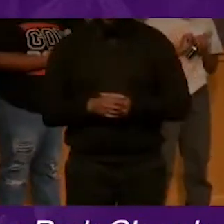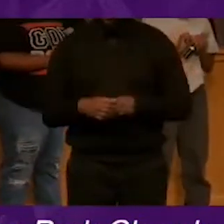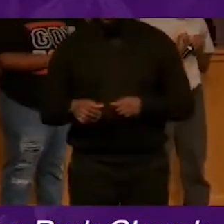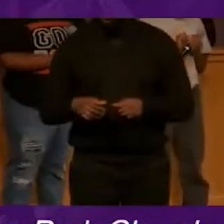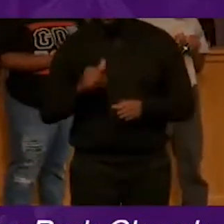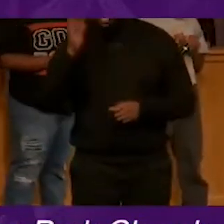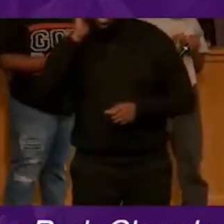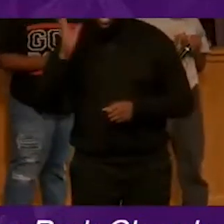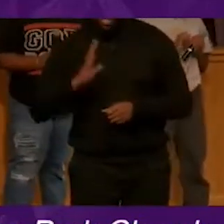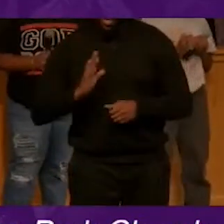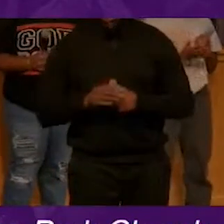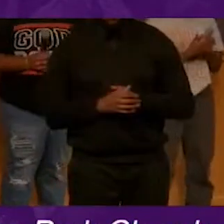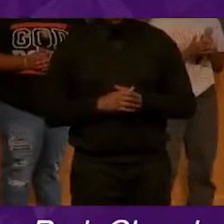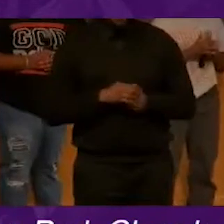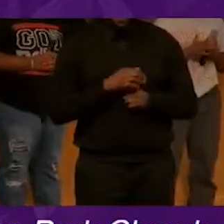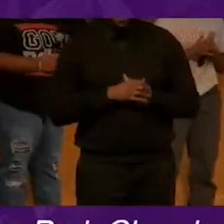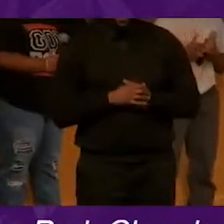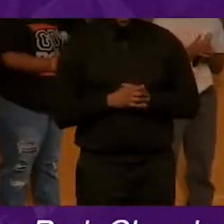now.